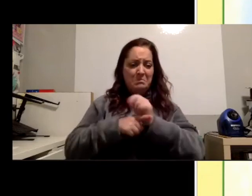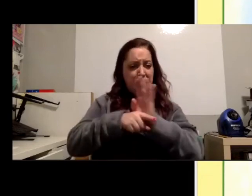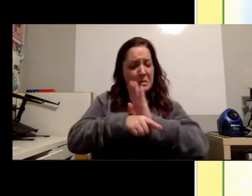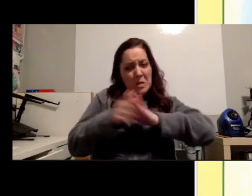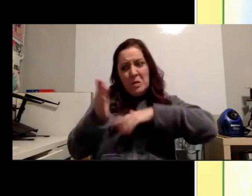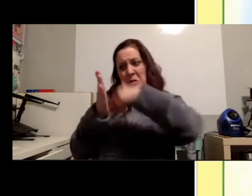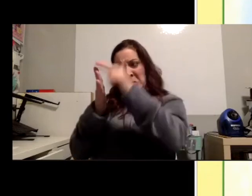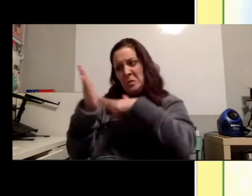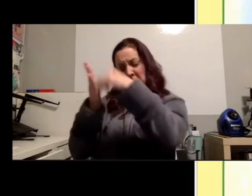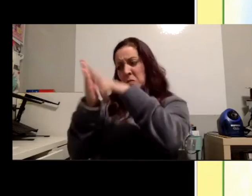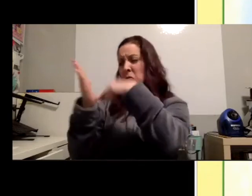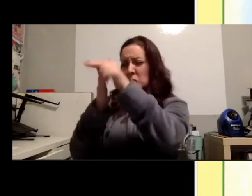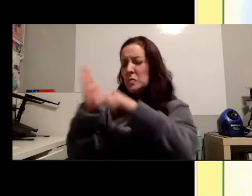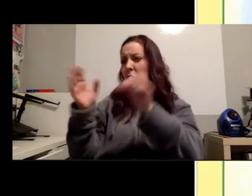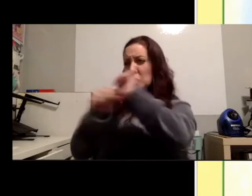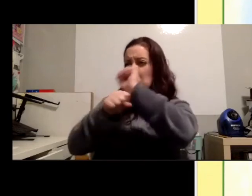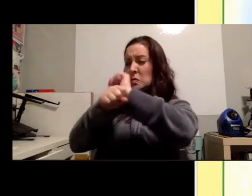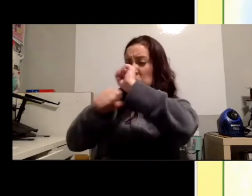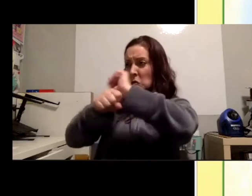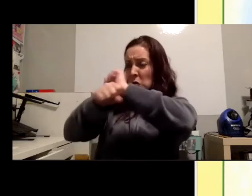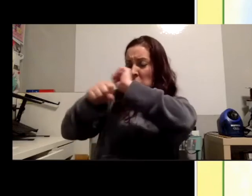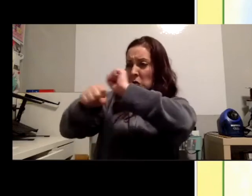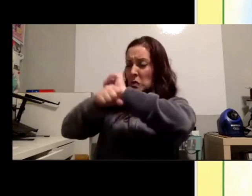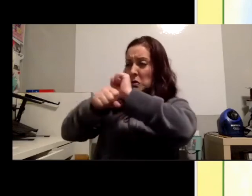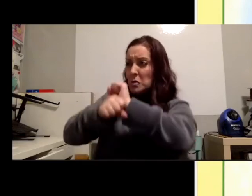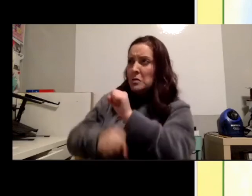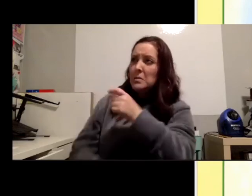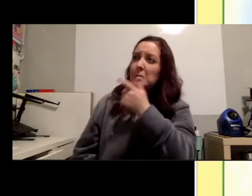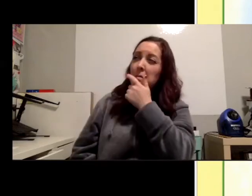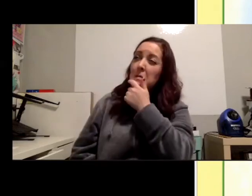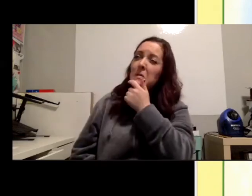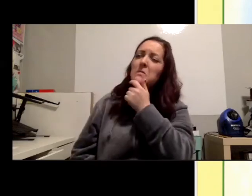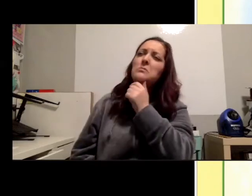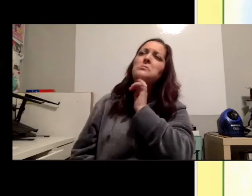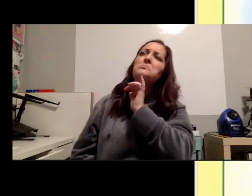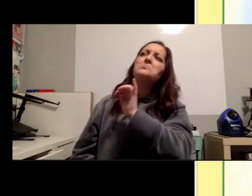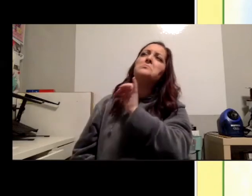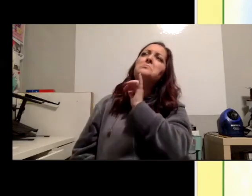and Norman was feverishly painting.